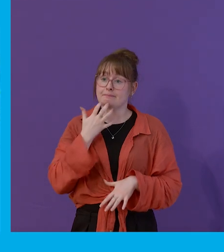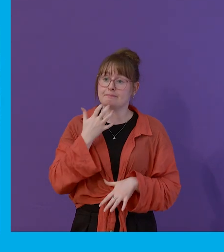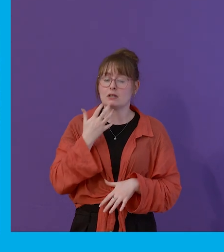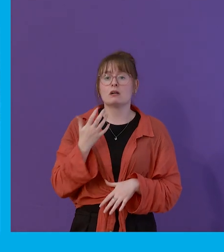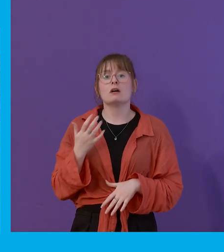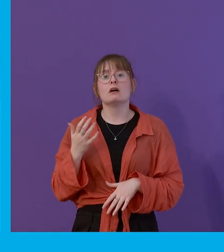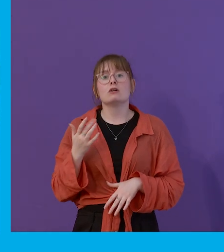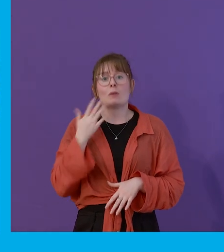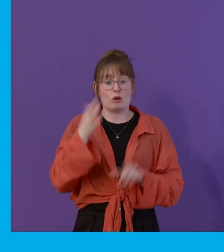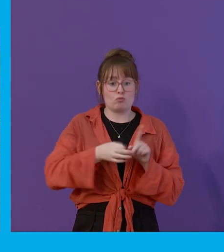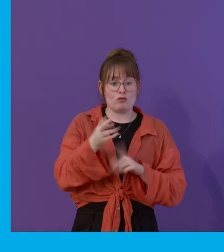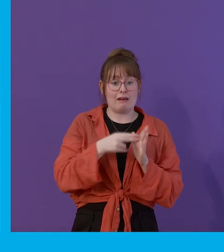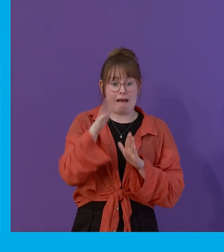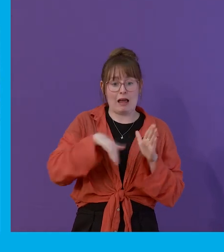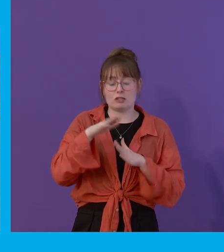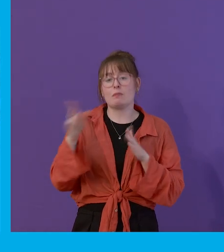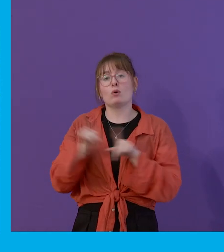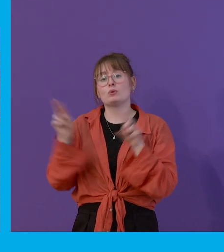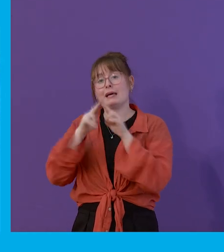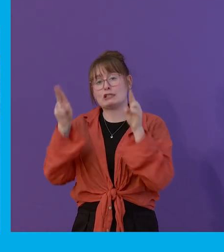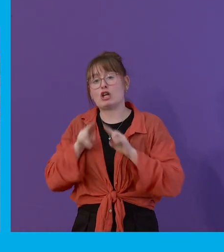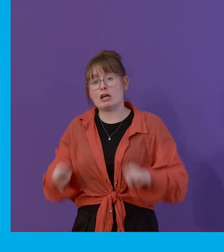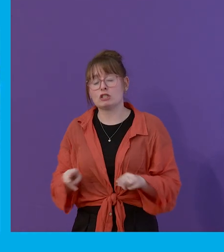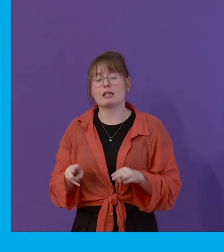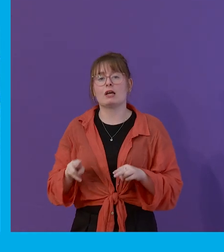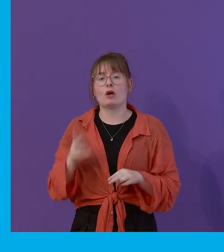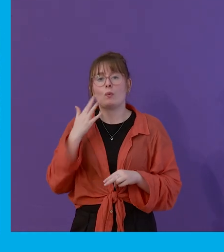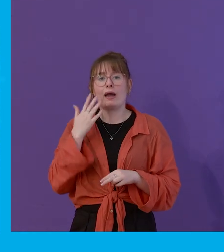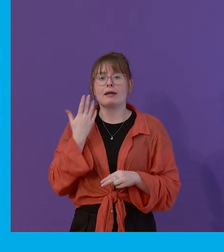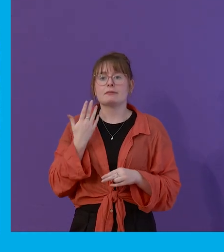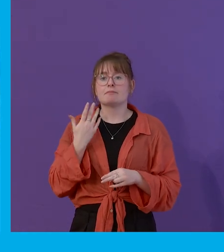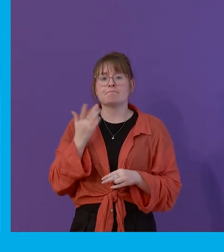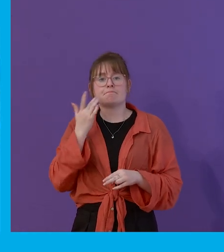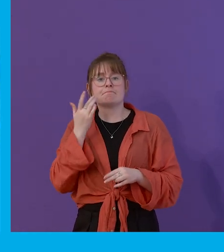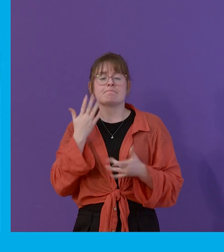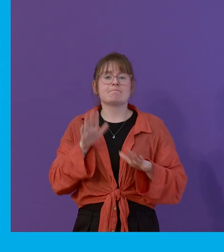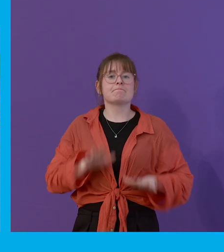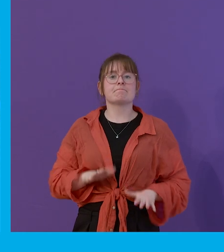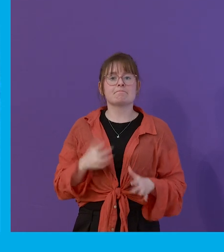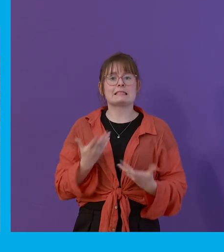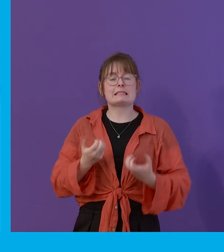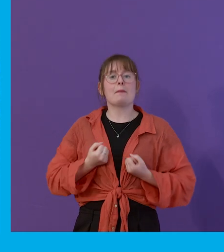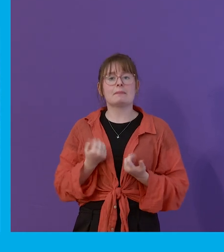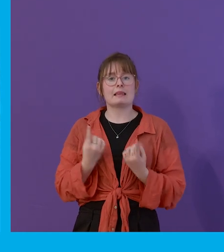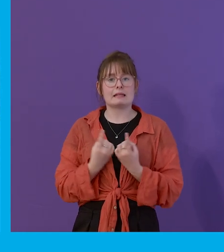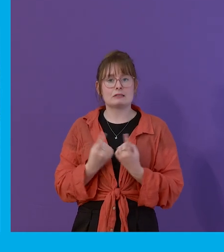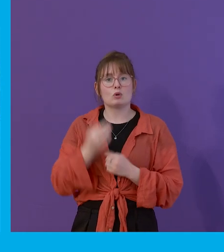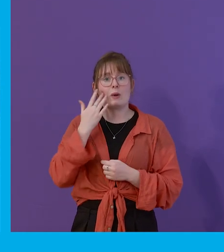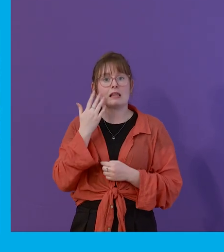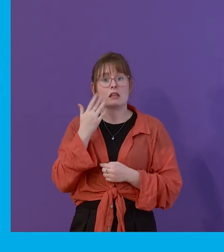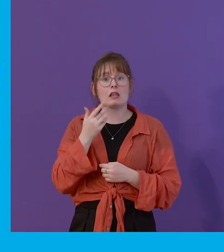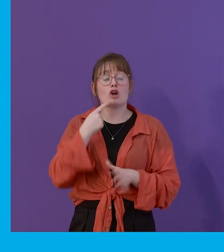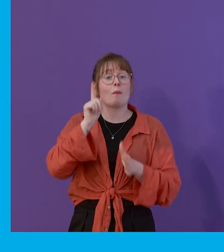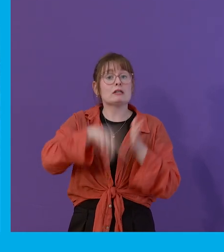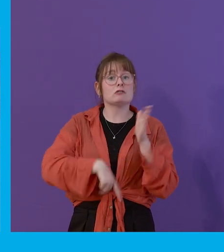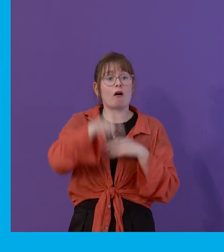proven nationally and internationally to be very effective, it's when there is a humbleness associated with them, where the commissioner of those processes